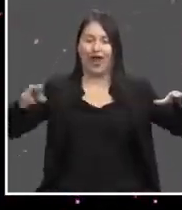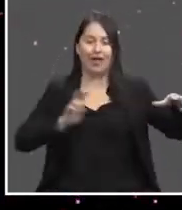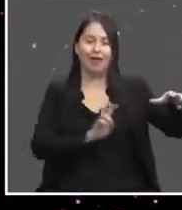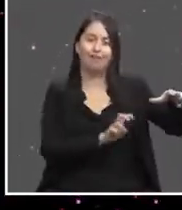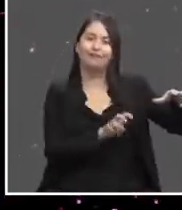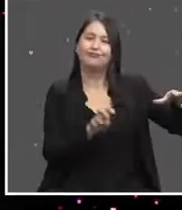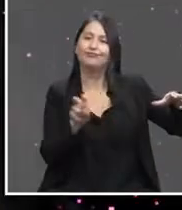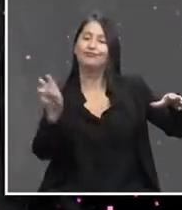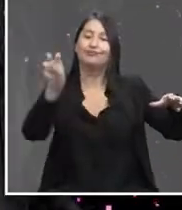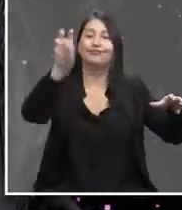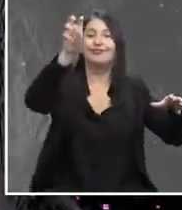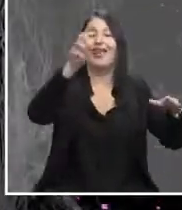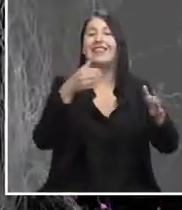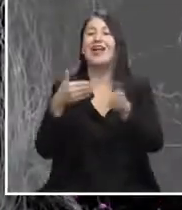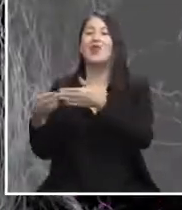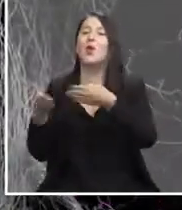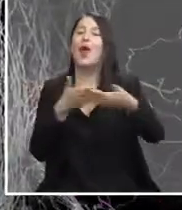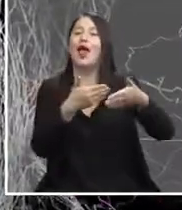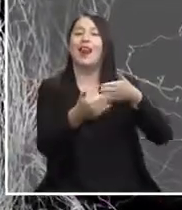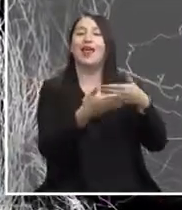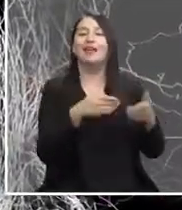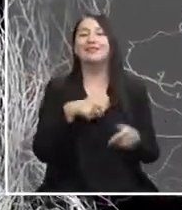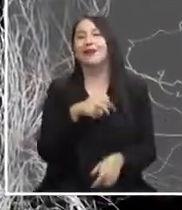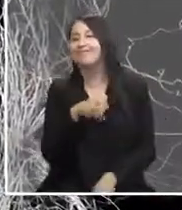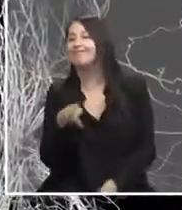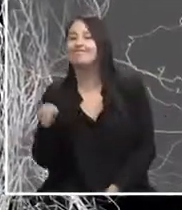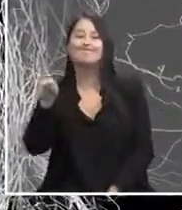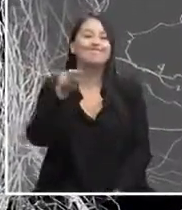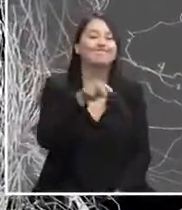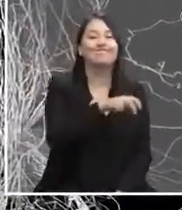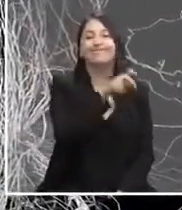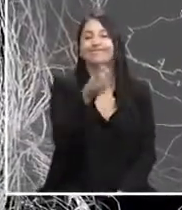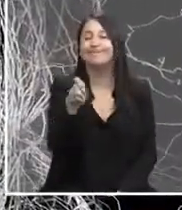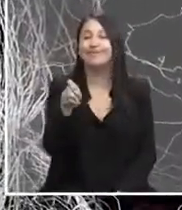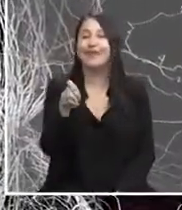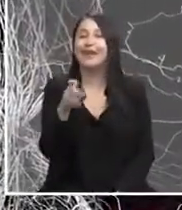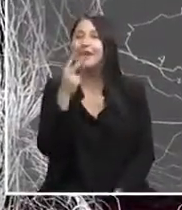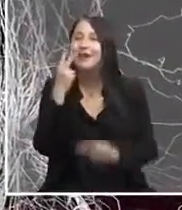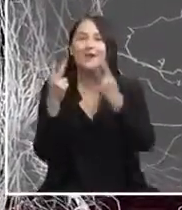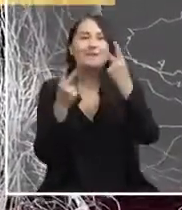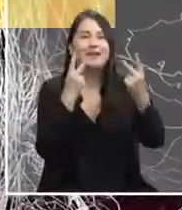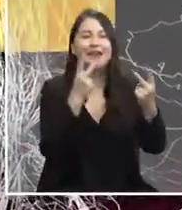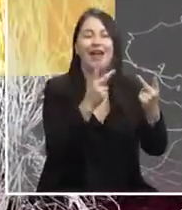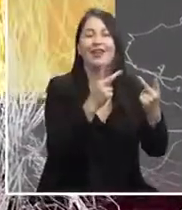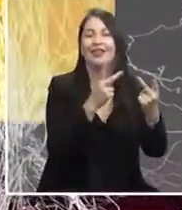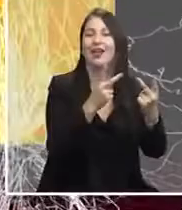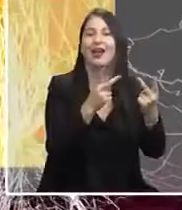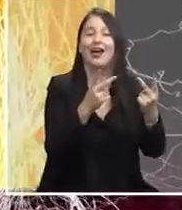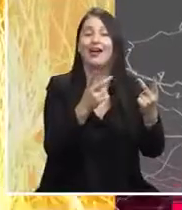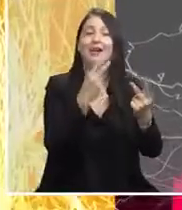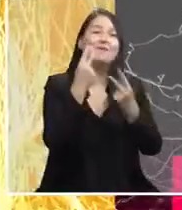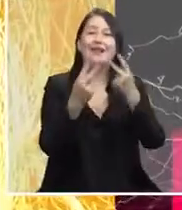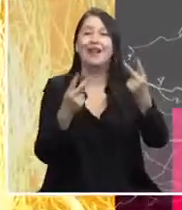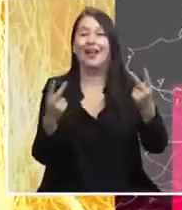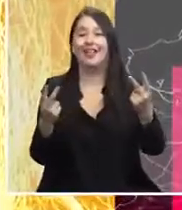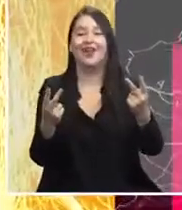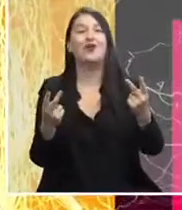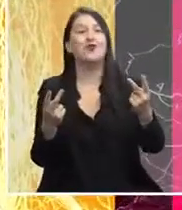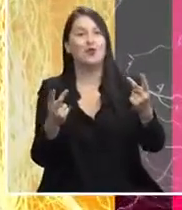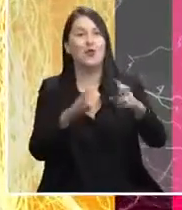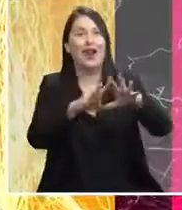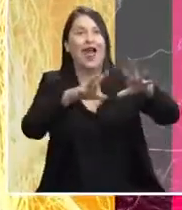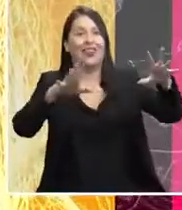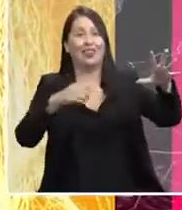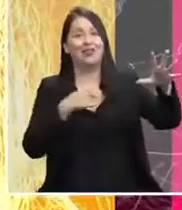and relishing how small and insignificant I felt. Let me tell you, this Co